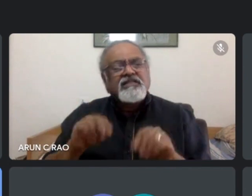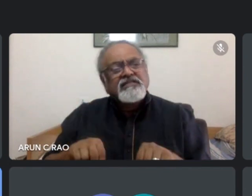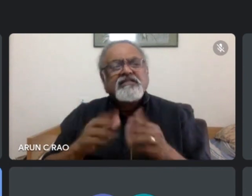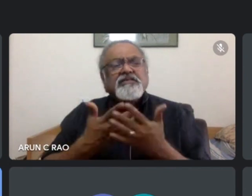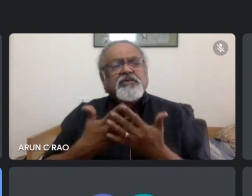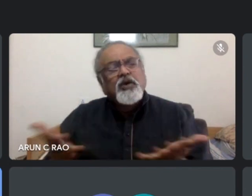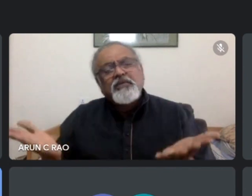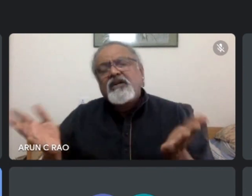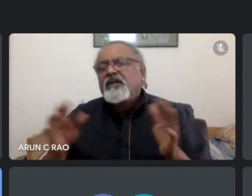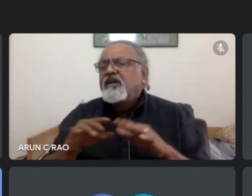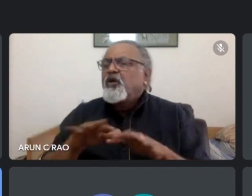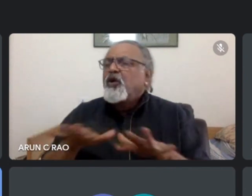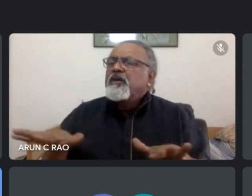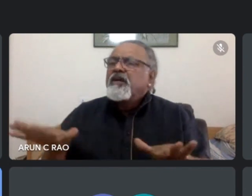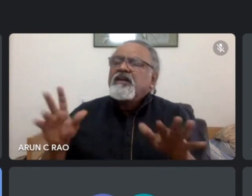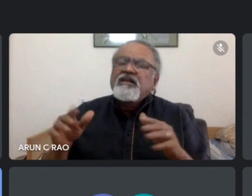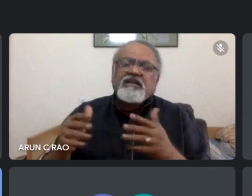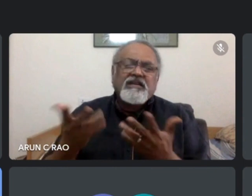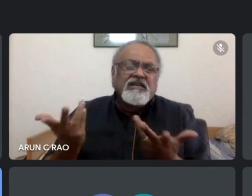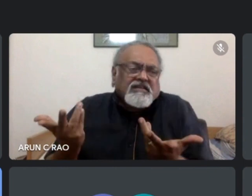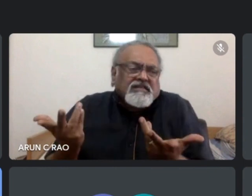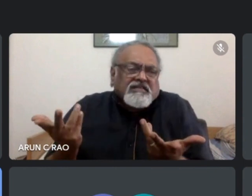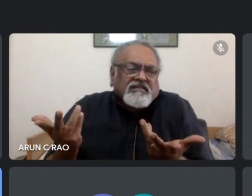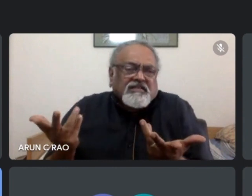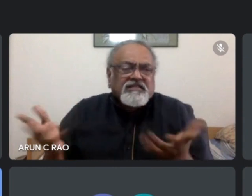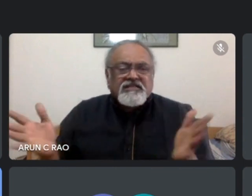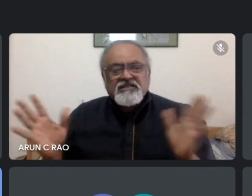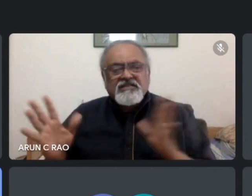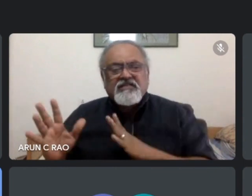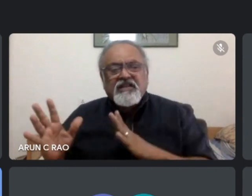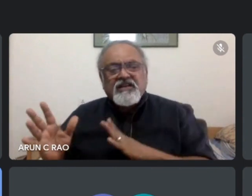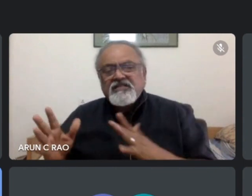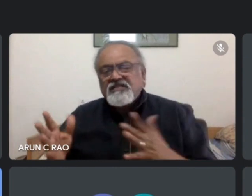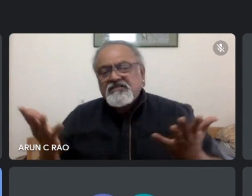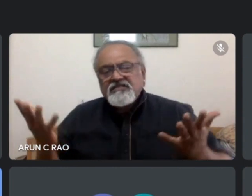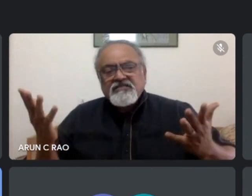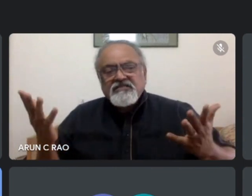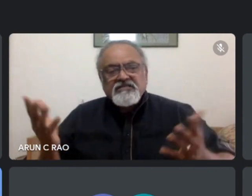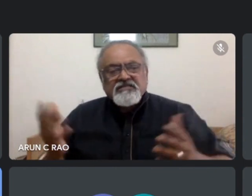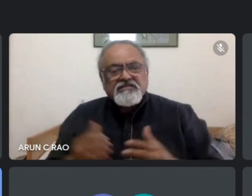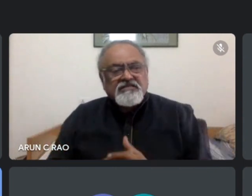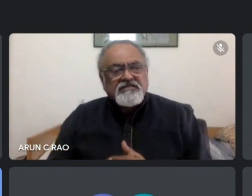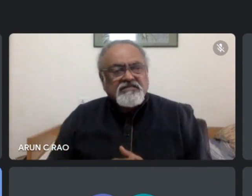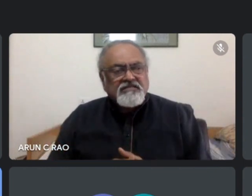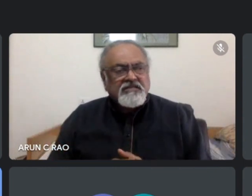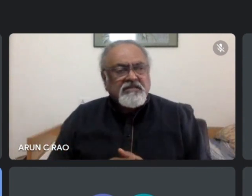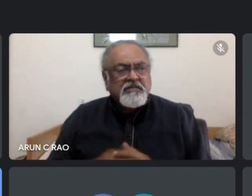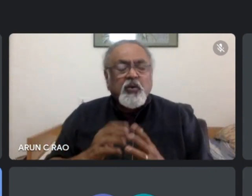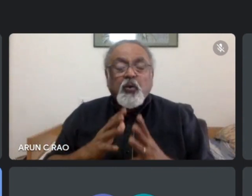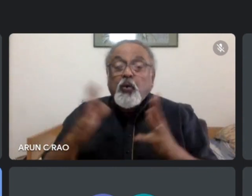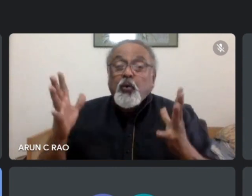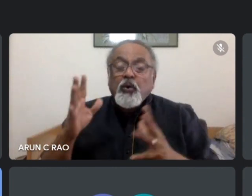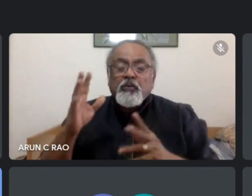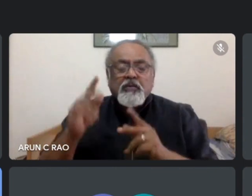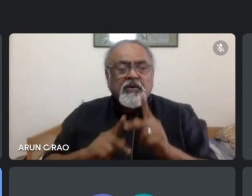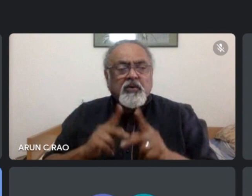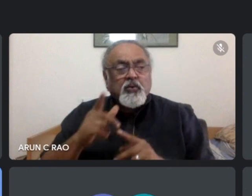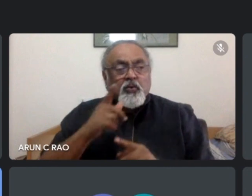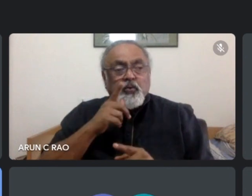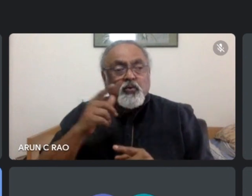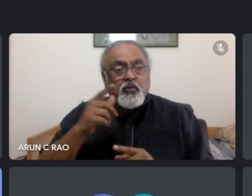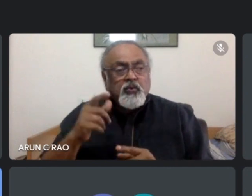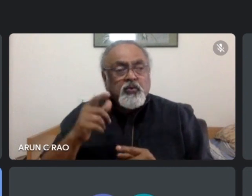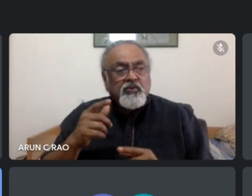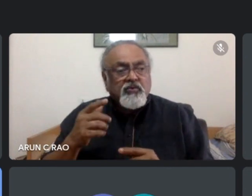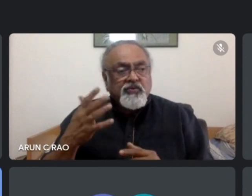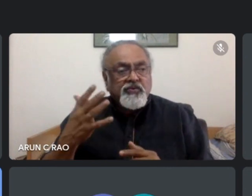the point that honestly I think most people would find it, most people who are really who only would